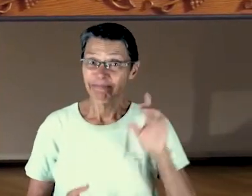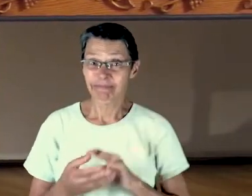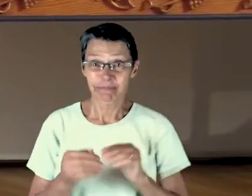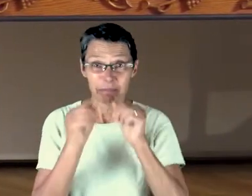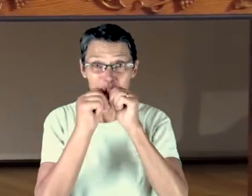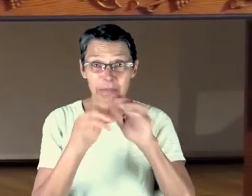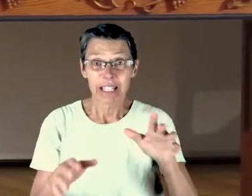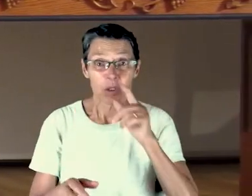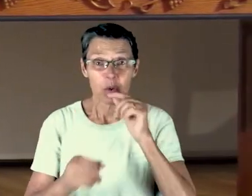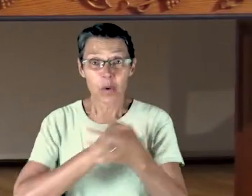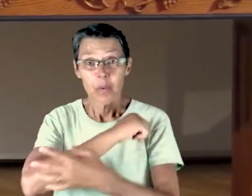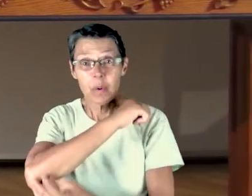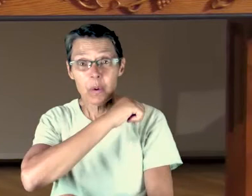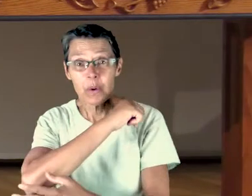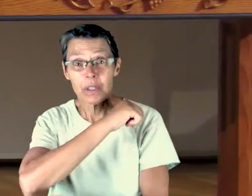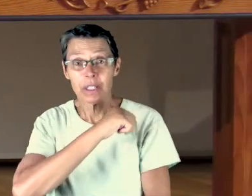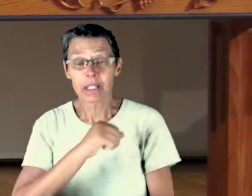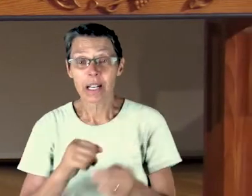who mourn, blessed are the meek,